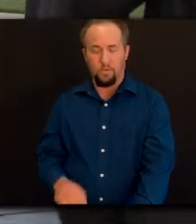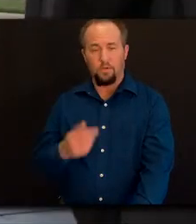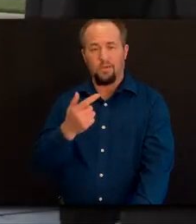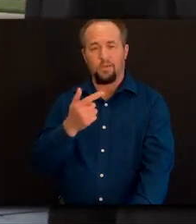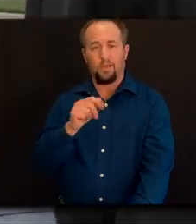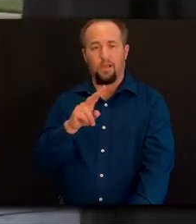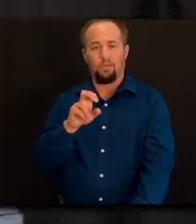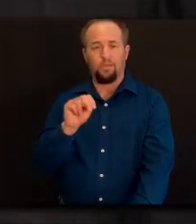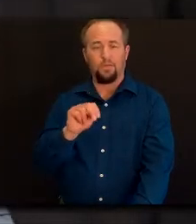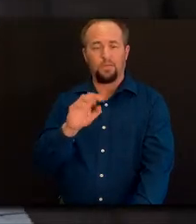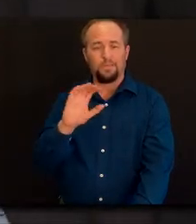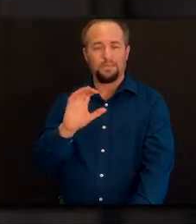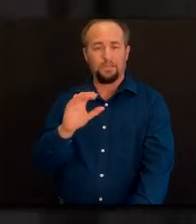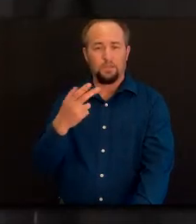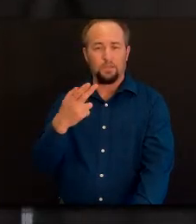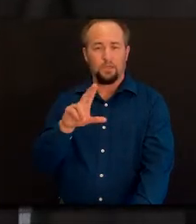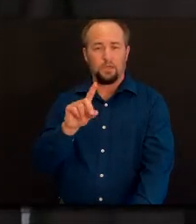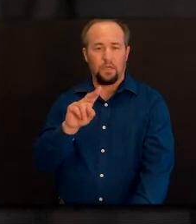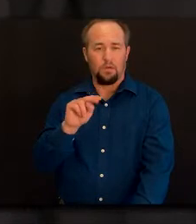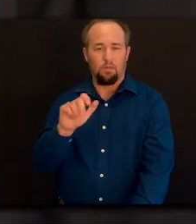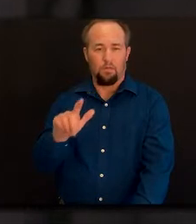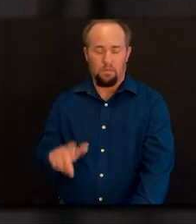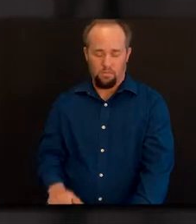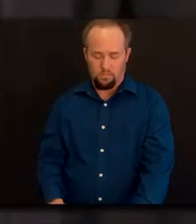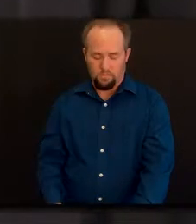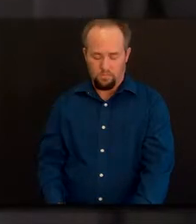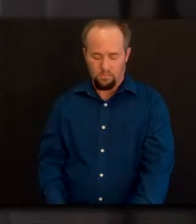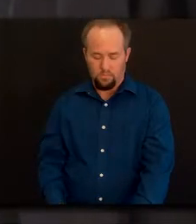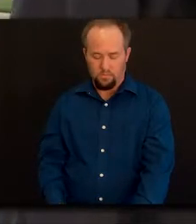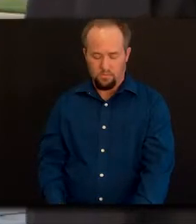Gavin C. Hudnall.